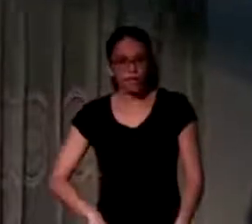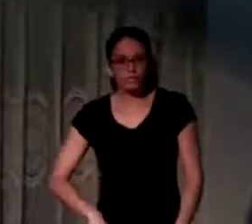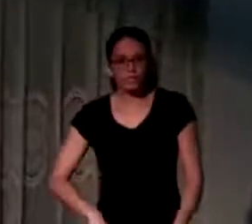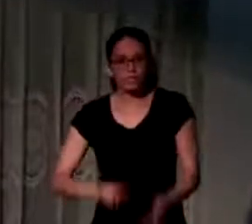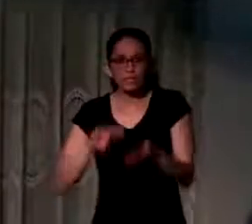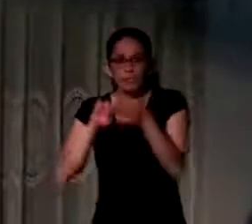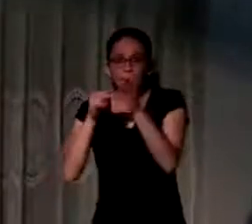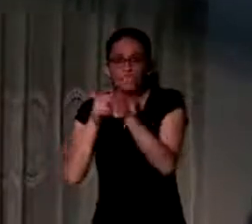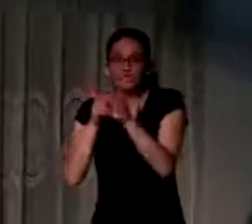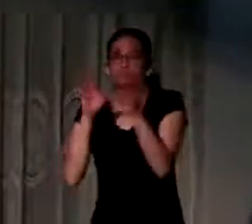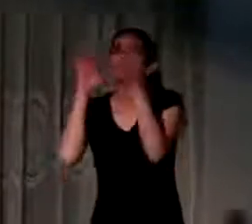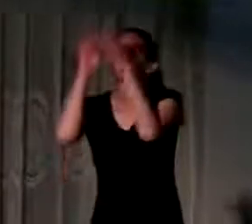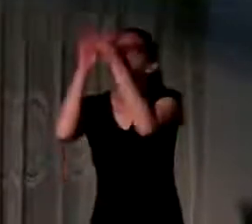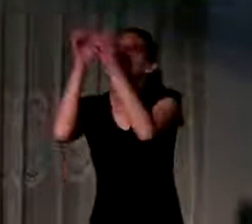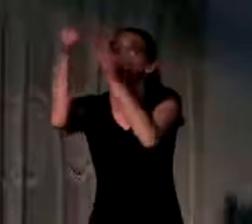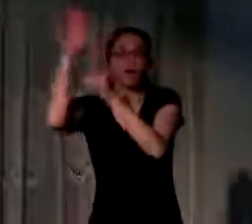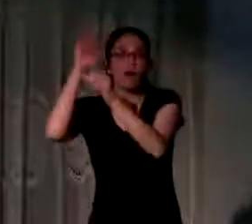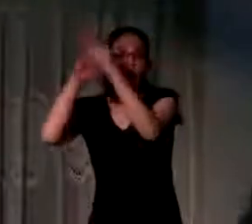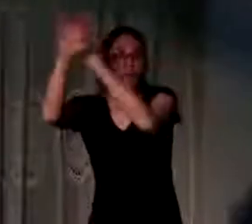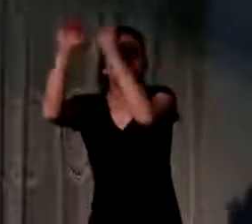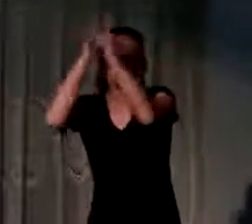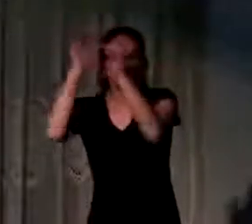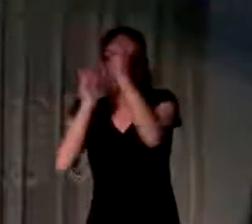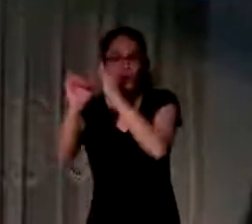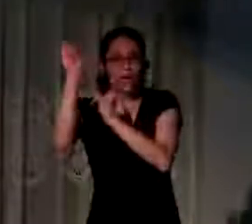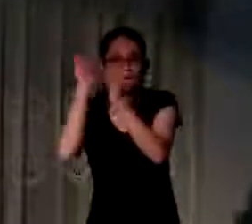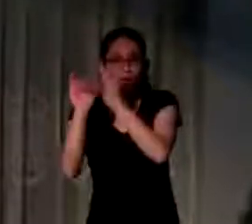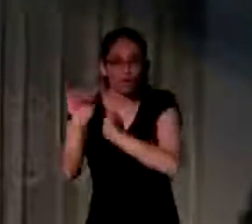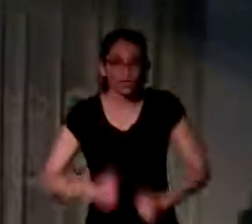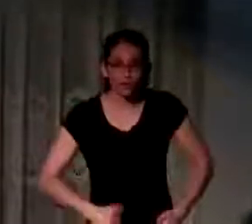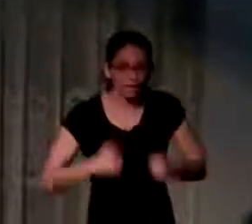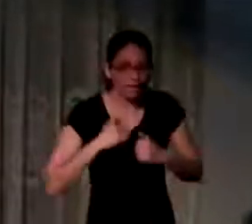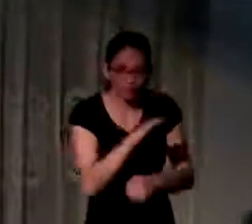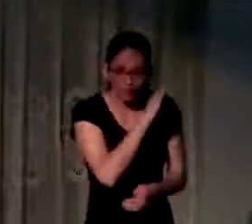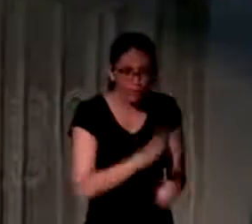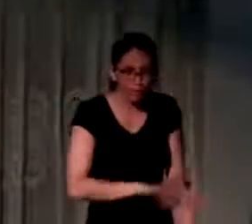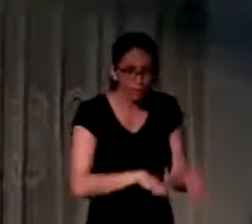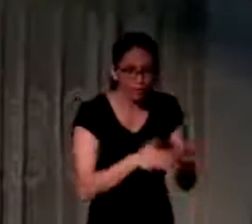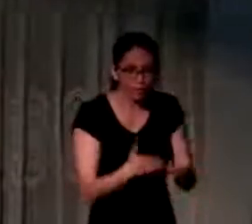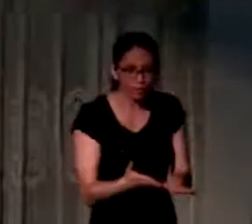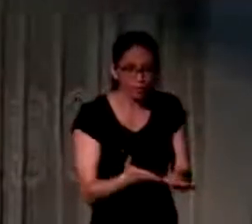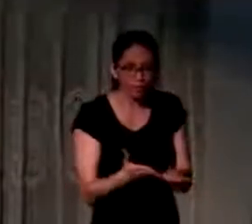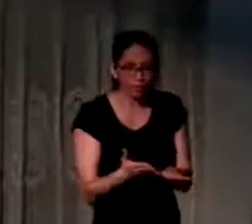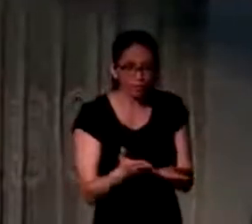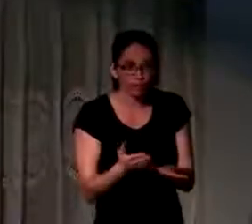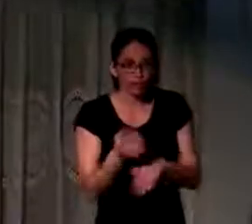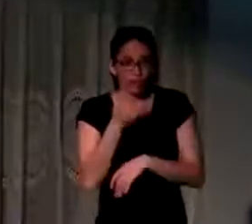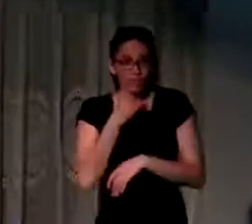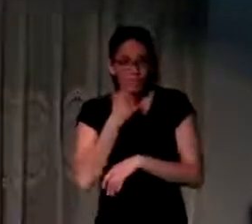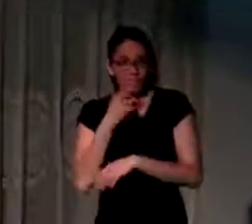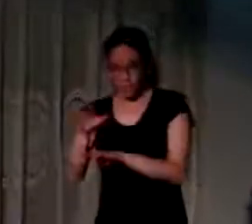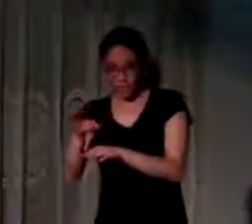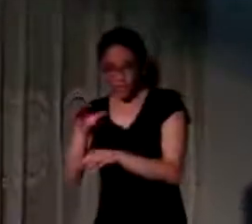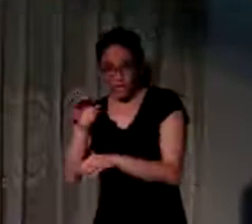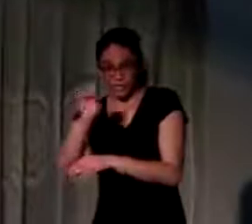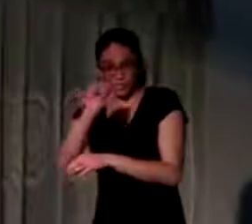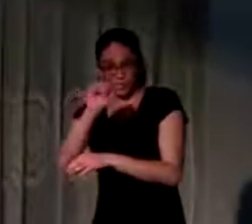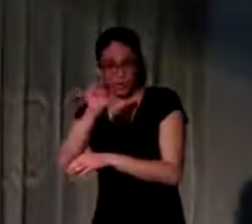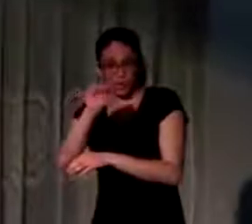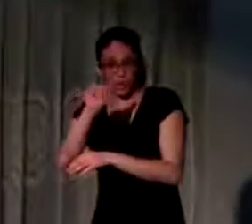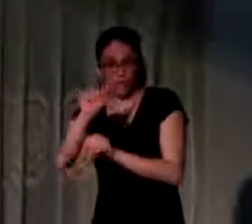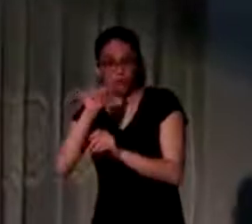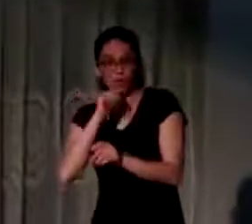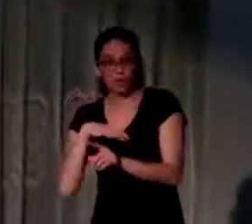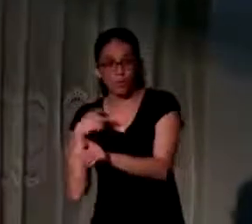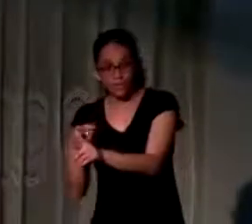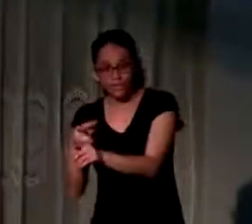me, I will give you life that never ends. What did he tell the Samaritan woman? Look, you're going to drink this water, but you're going to come back. But you